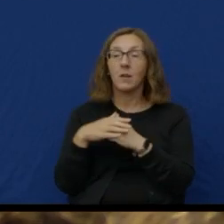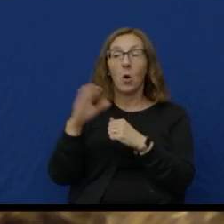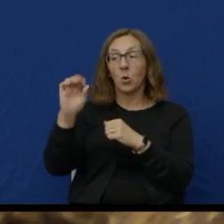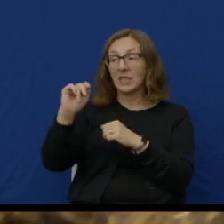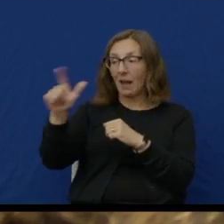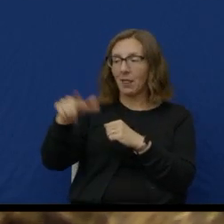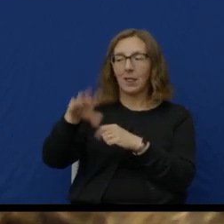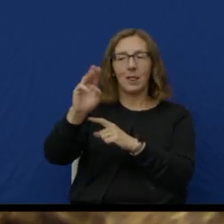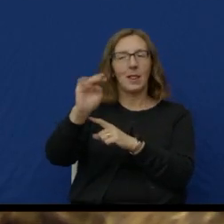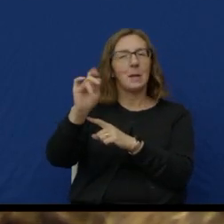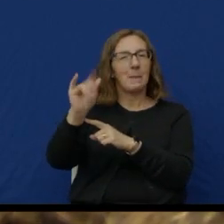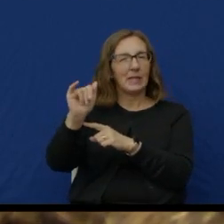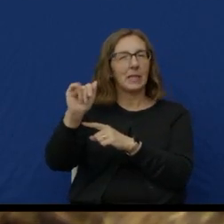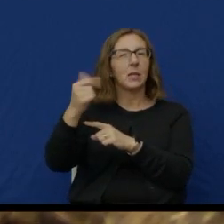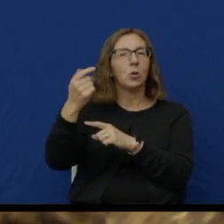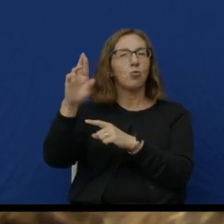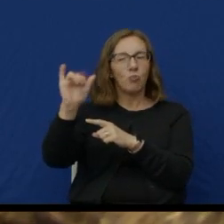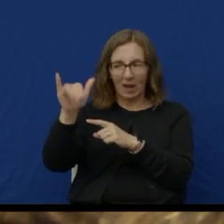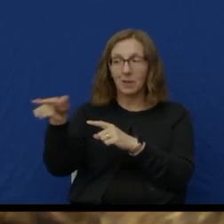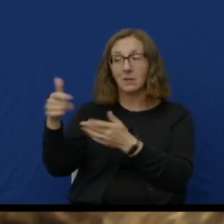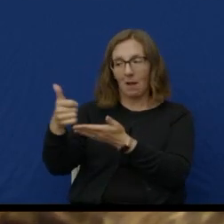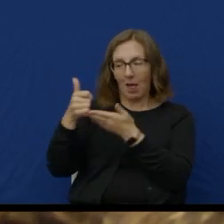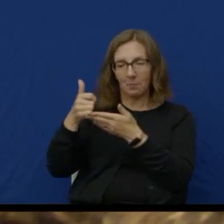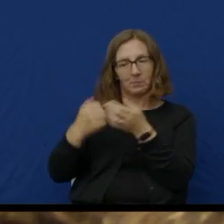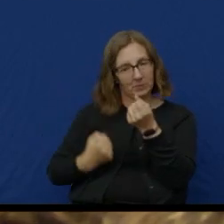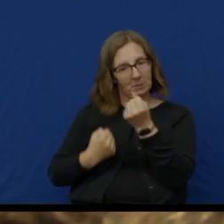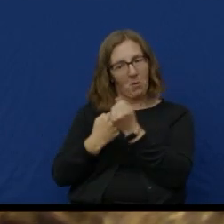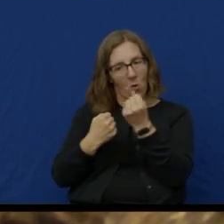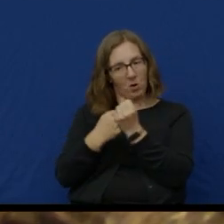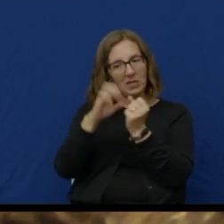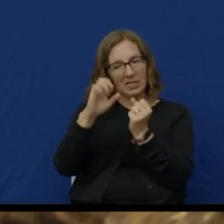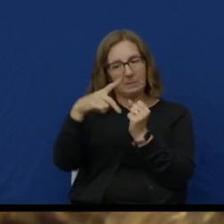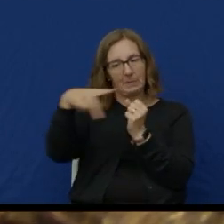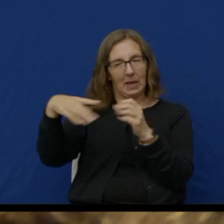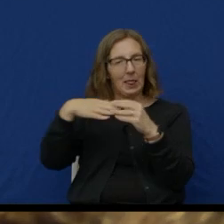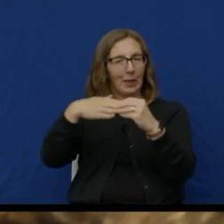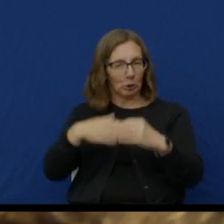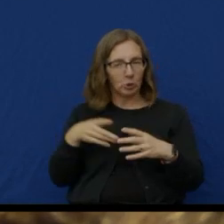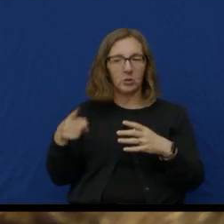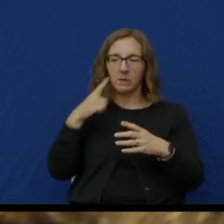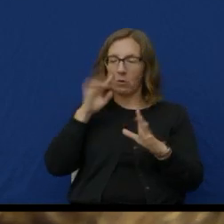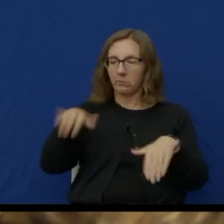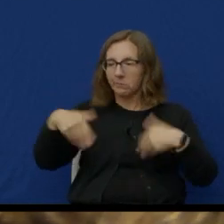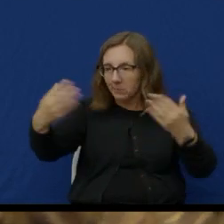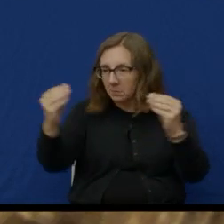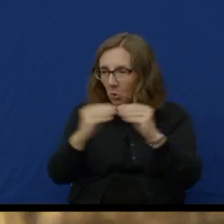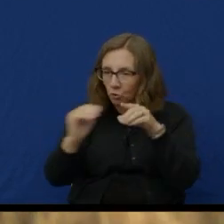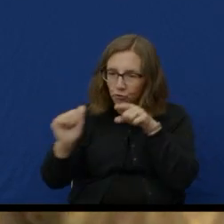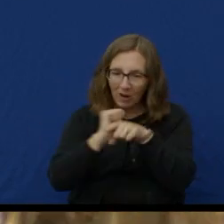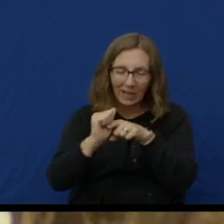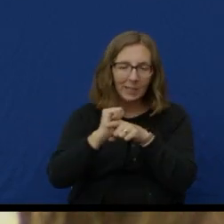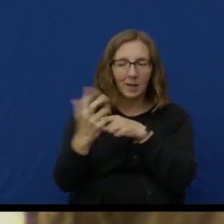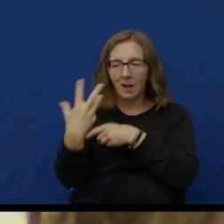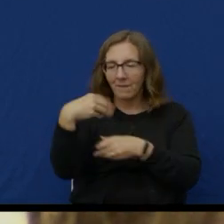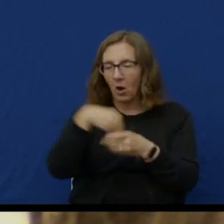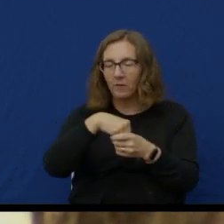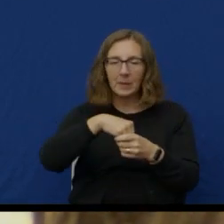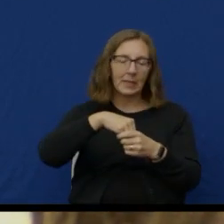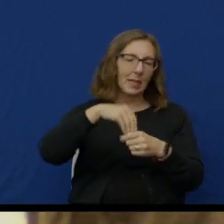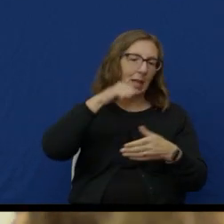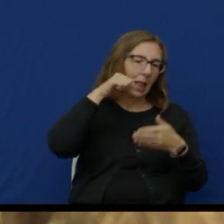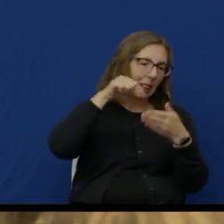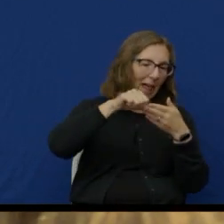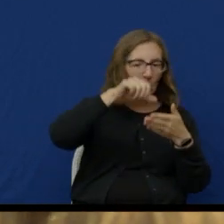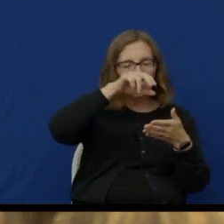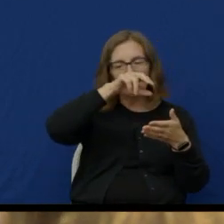helping us support our EPP leaders in terms of the training, involvement in the letters and the reading academies.